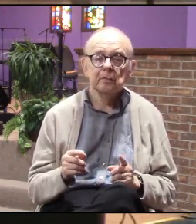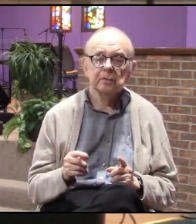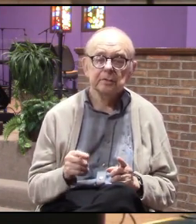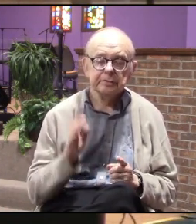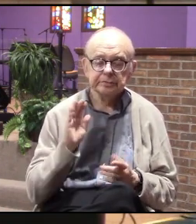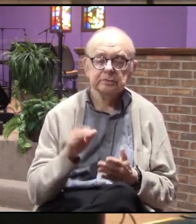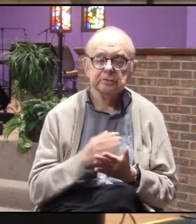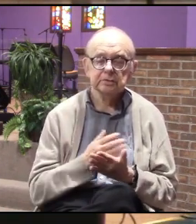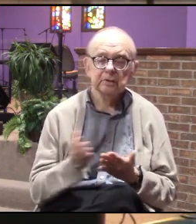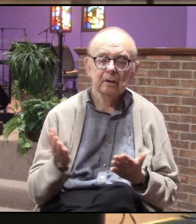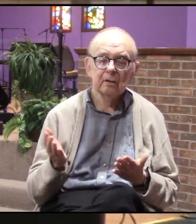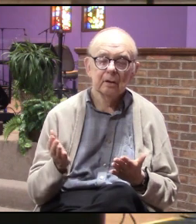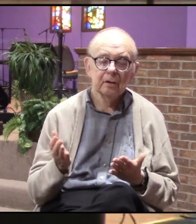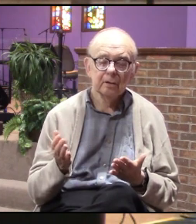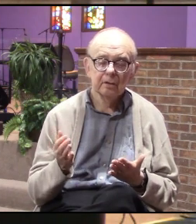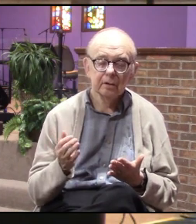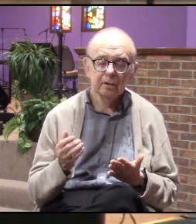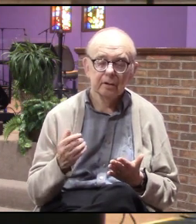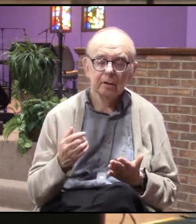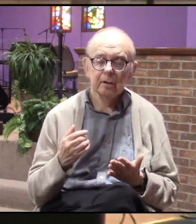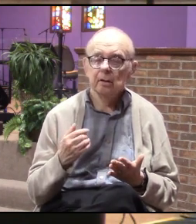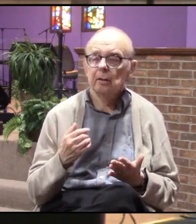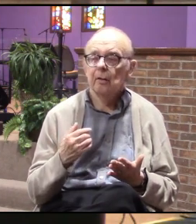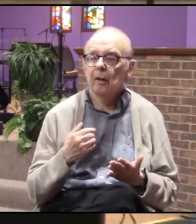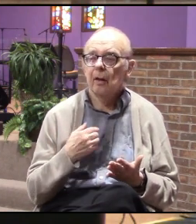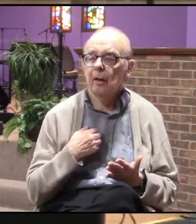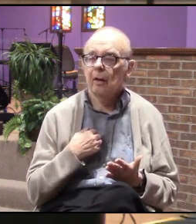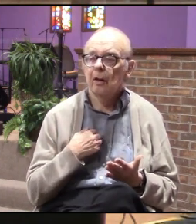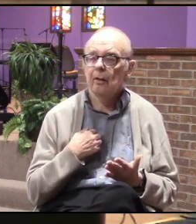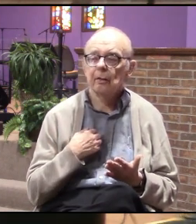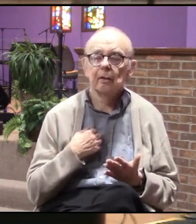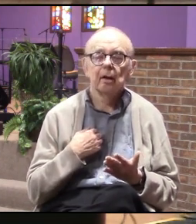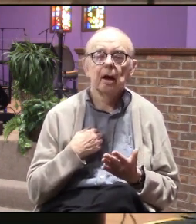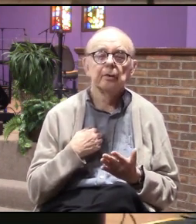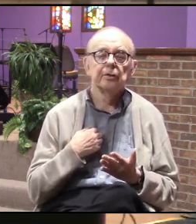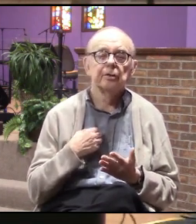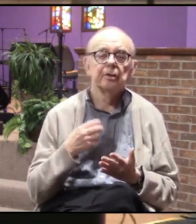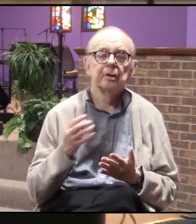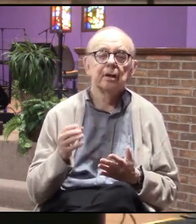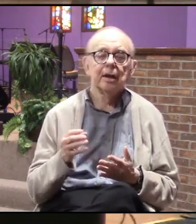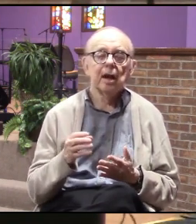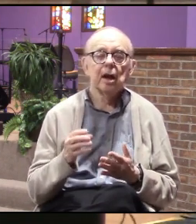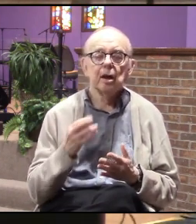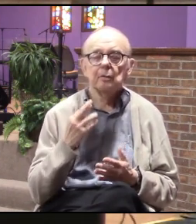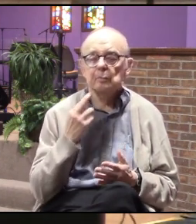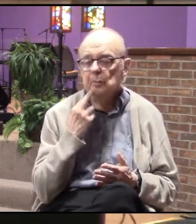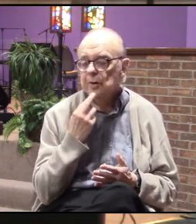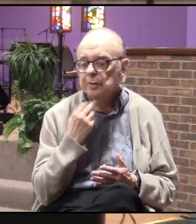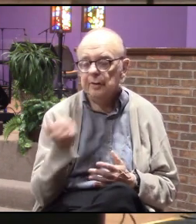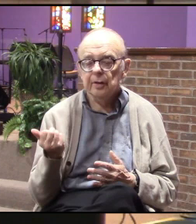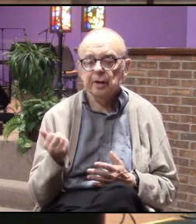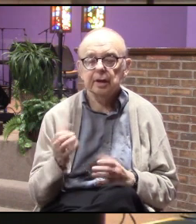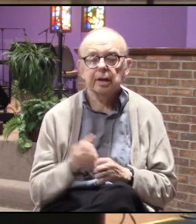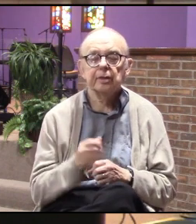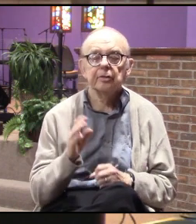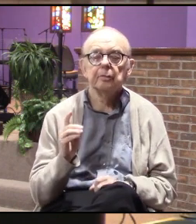just little things. I was in Milton's the other day, and I was getting some donuts, and this guy came in,